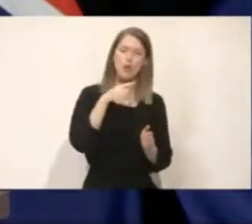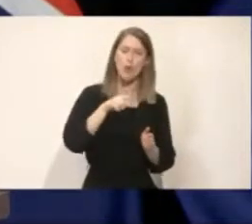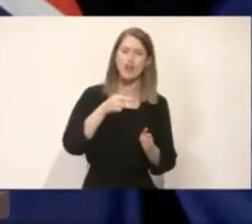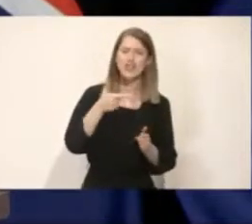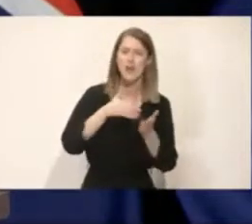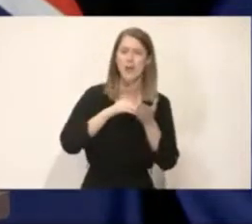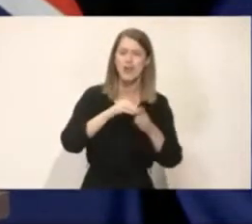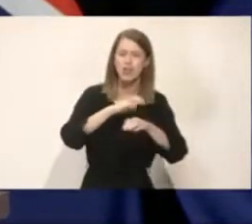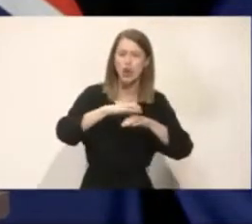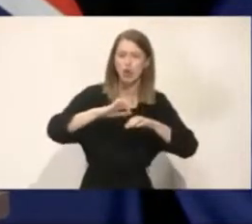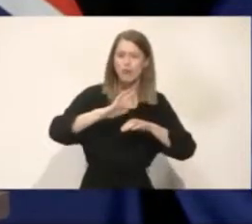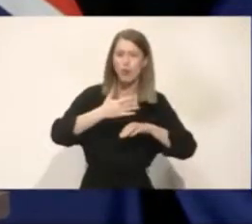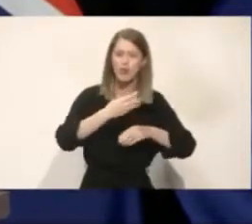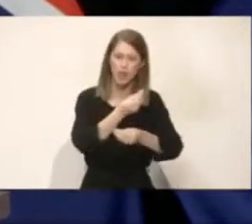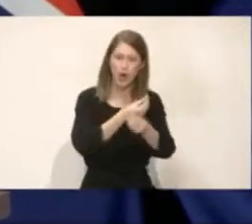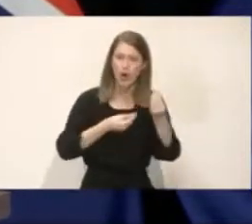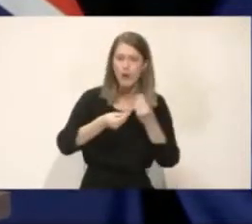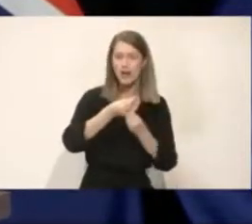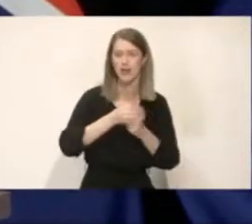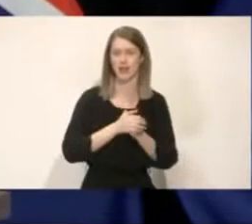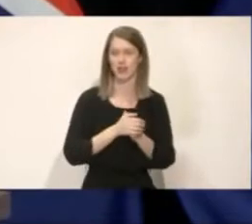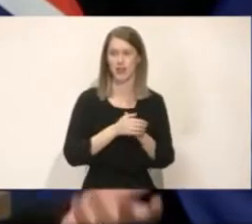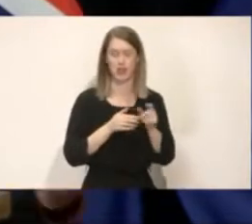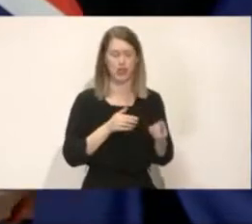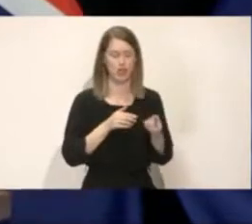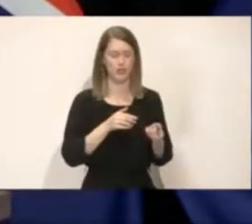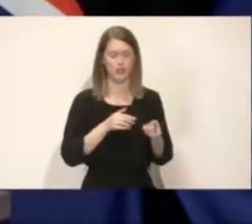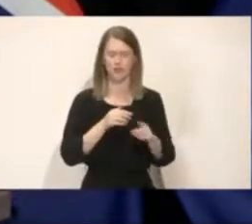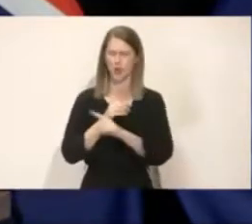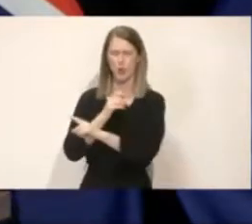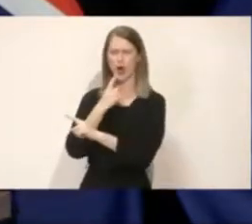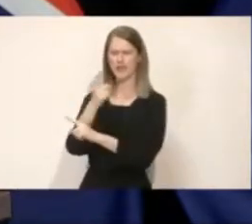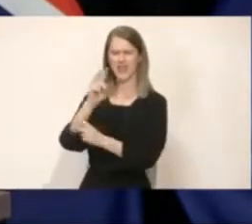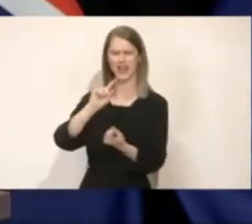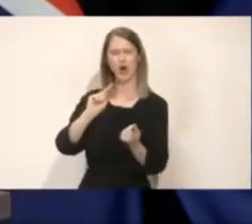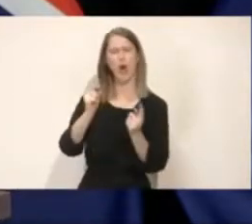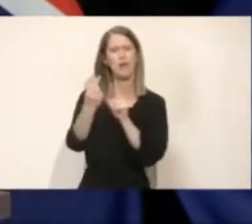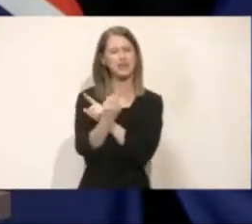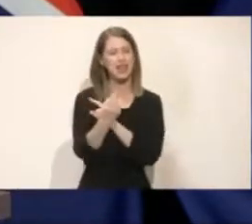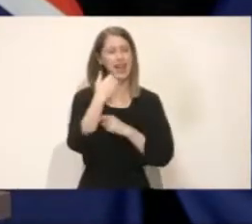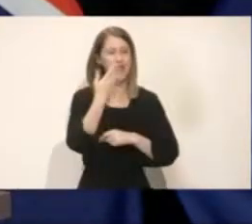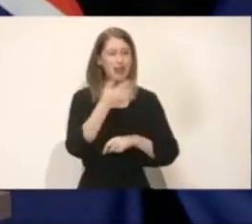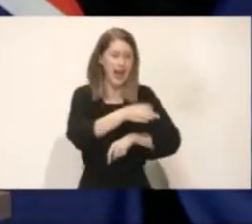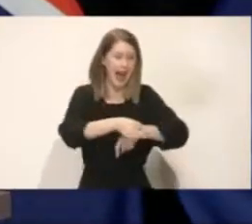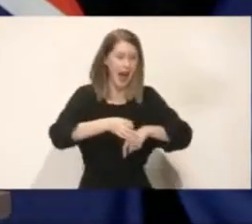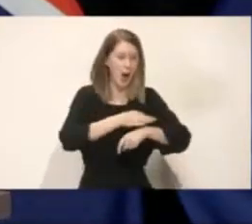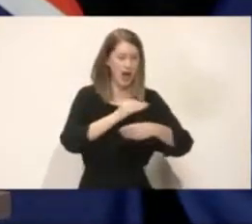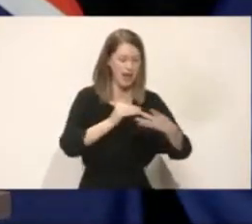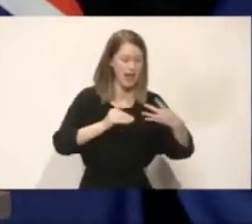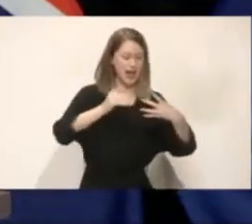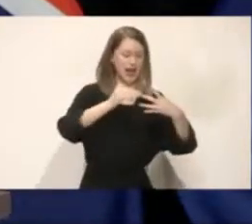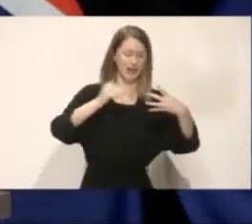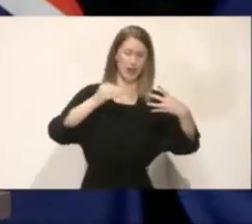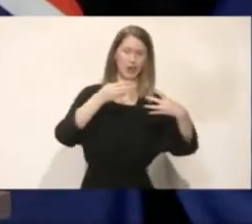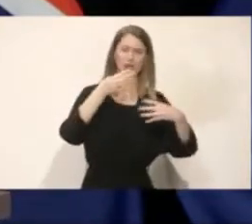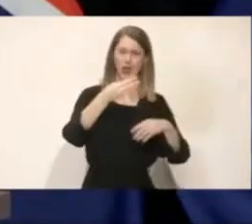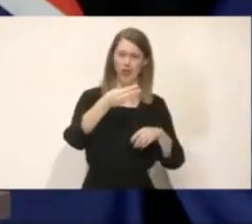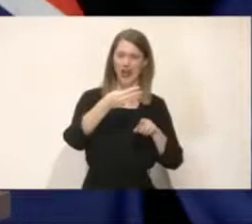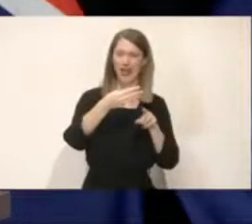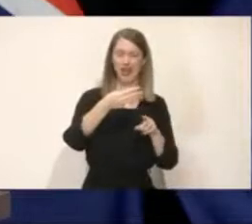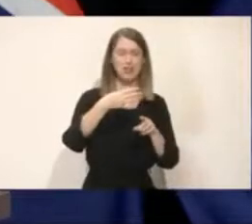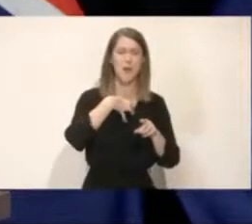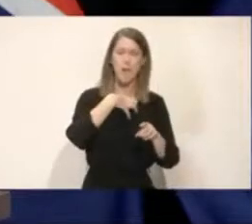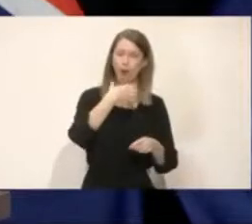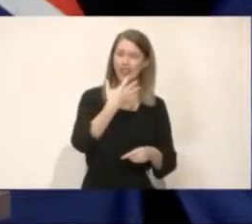the economy. Are you keen to see this remain? I'd say the flip side is that any hour that you're in a level 3 is even